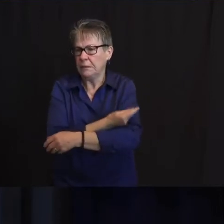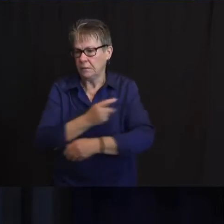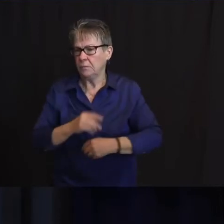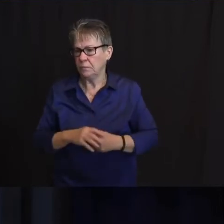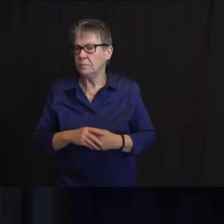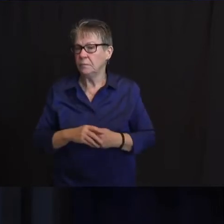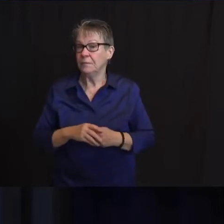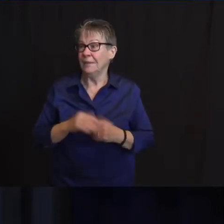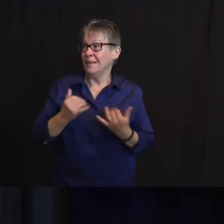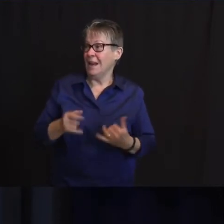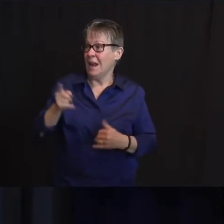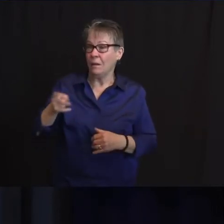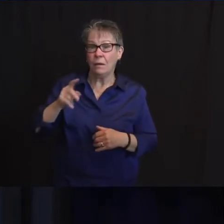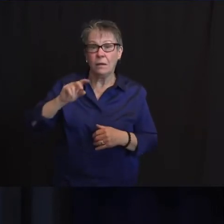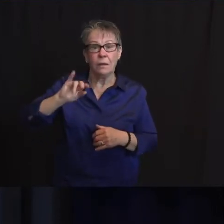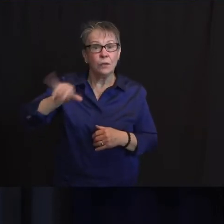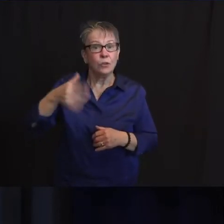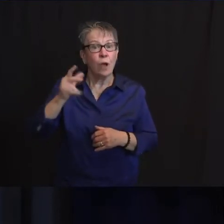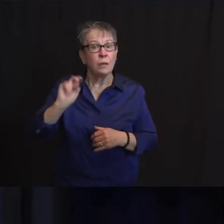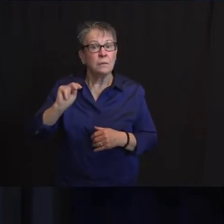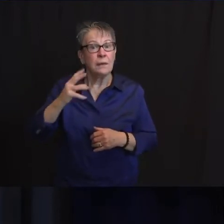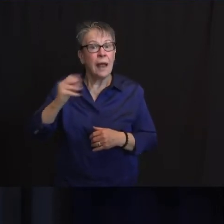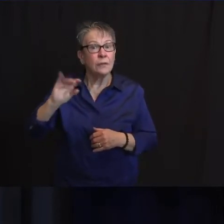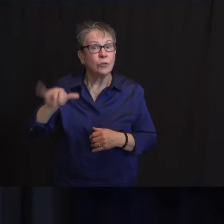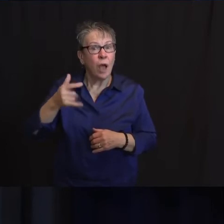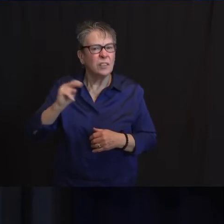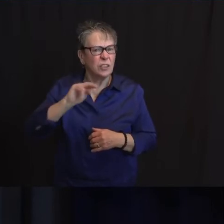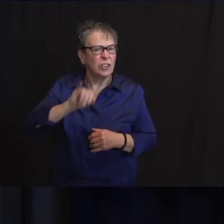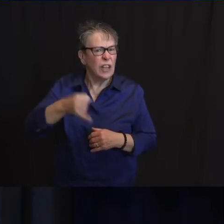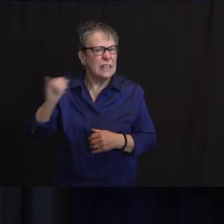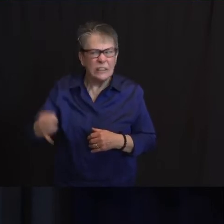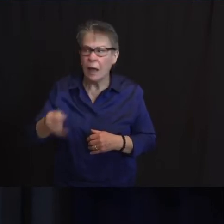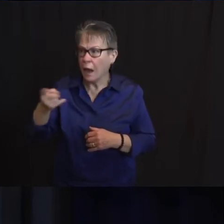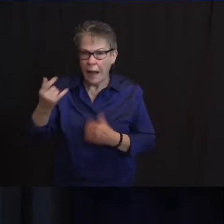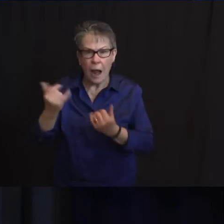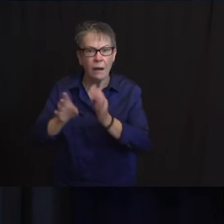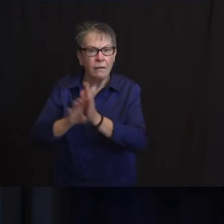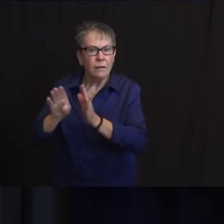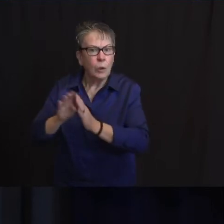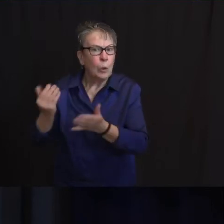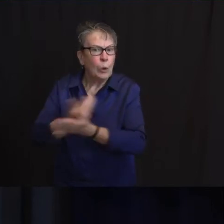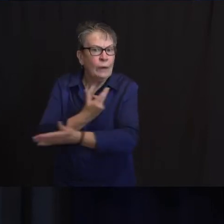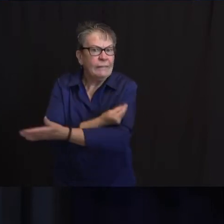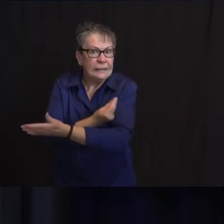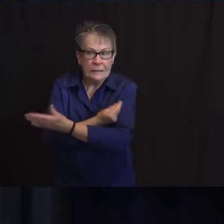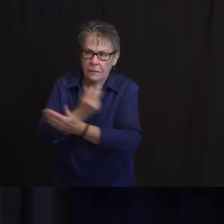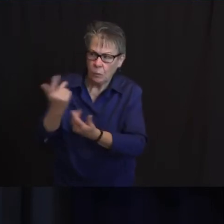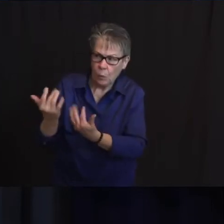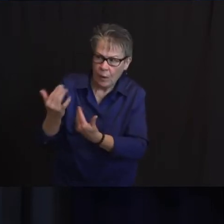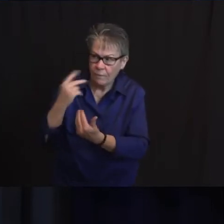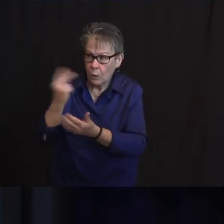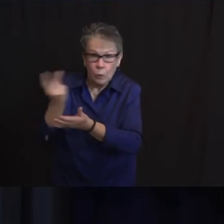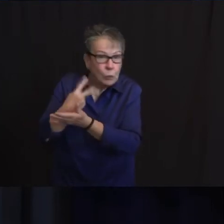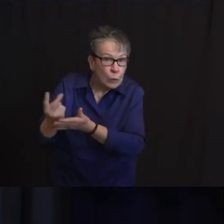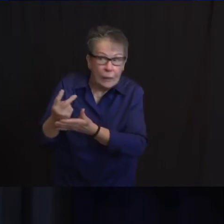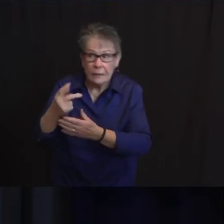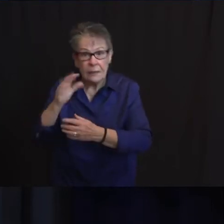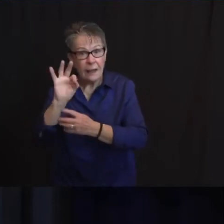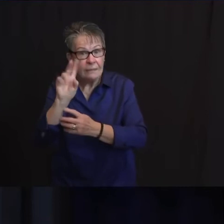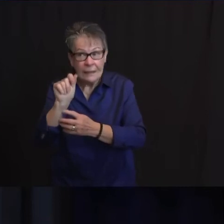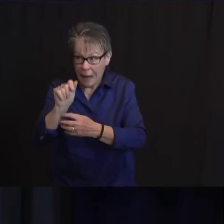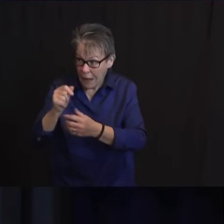the coming weeks, adding to our vaccine supply. We urge everyone to be patient. Other states are having